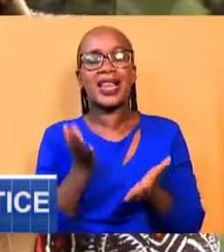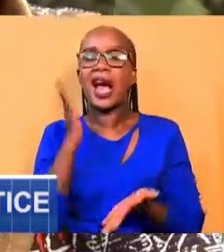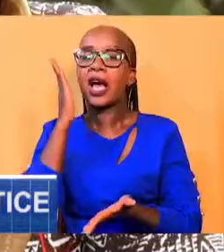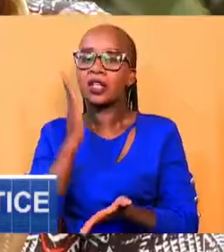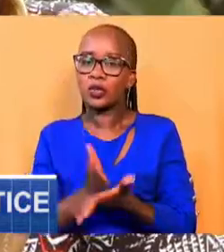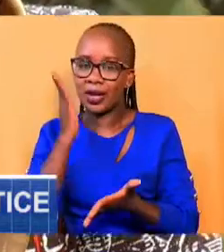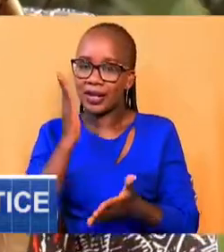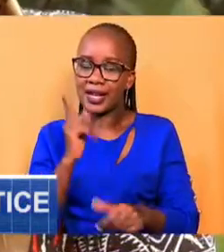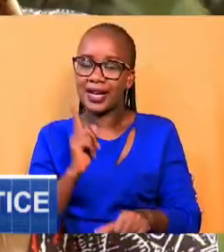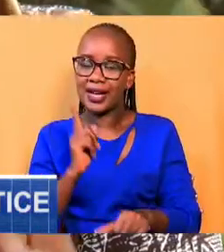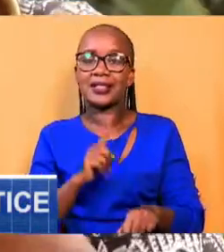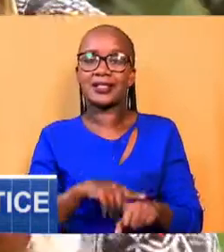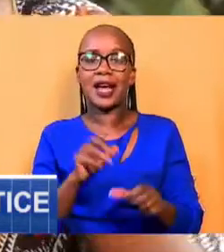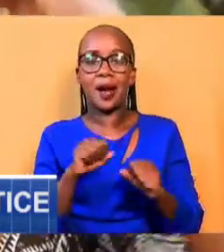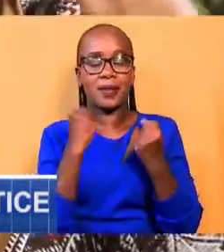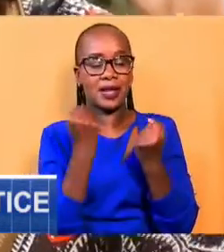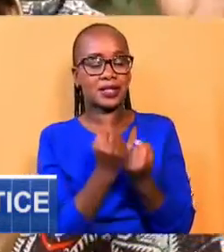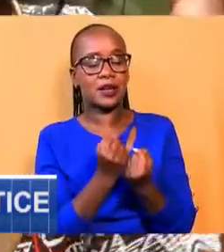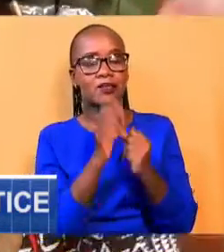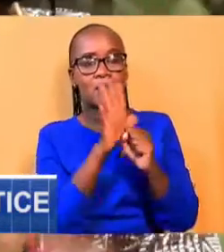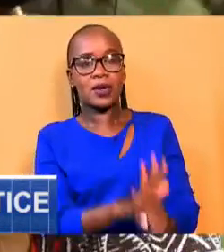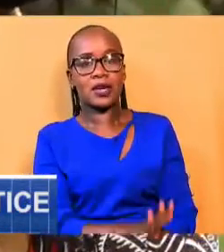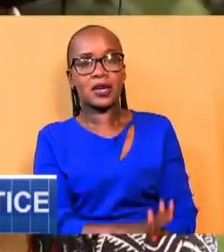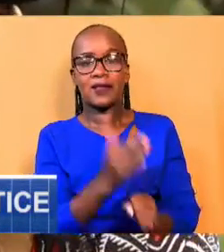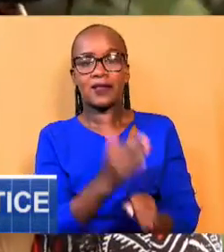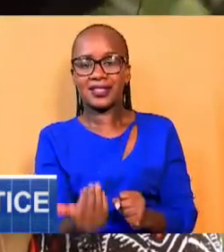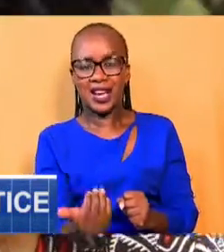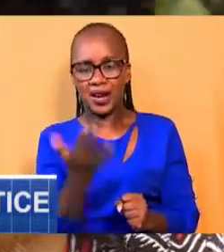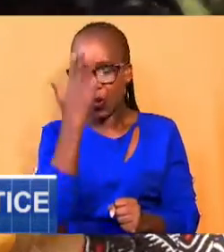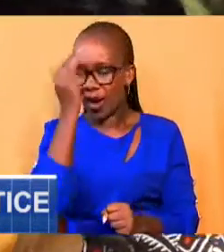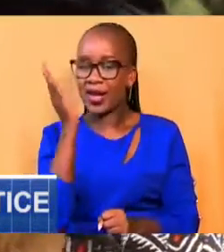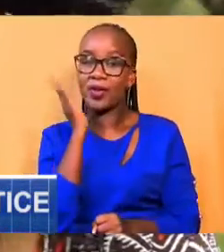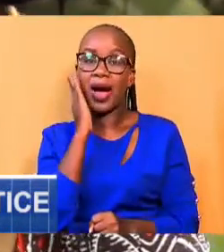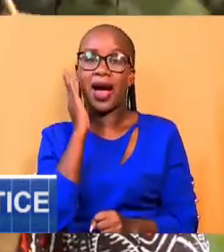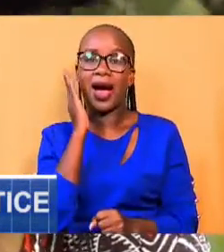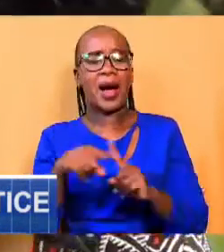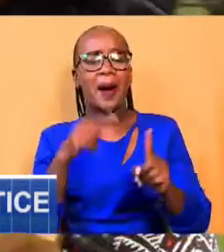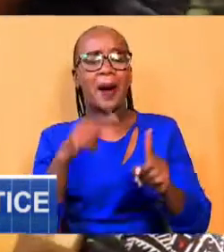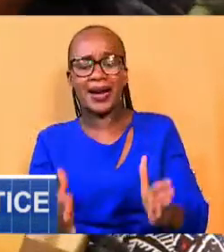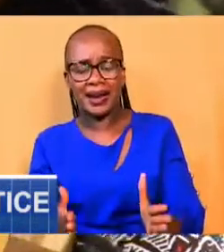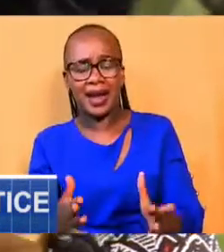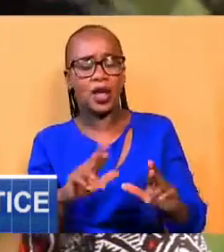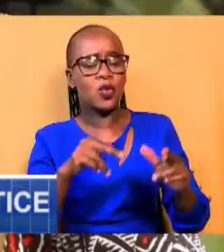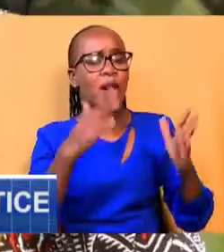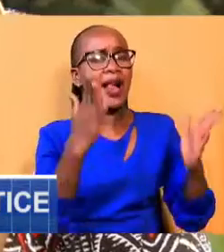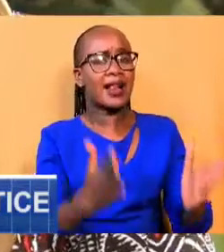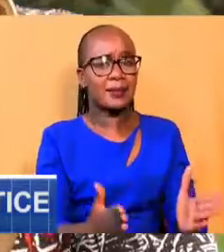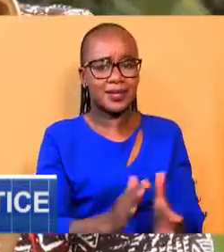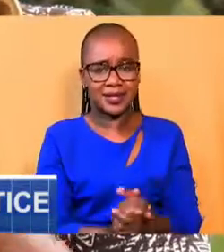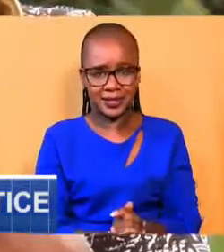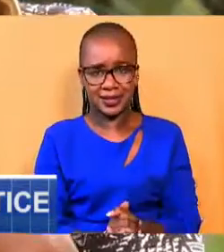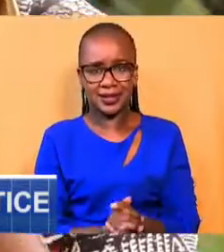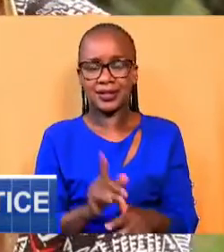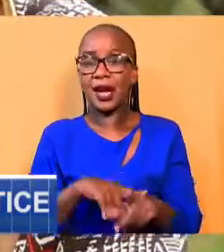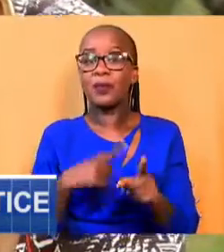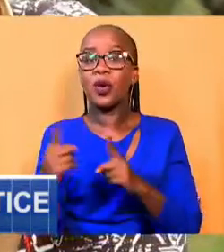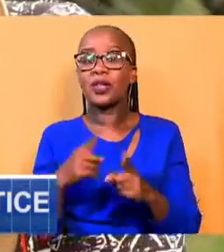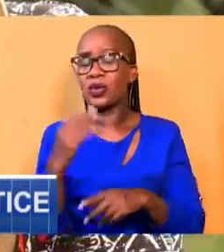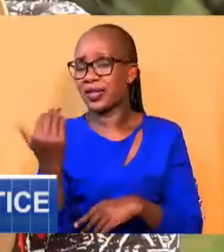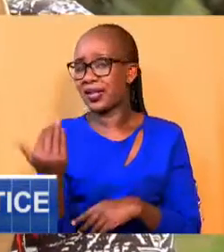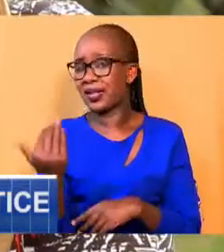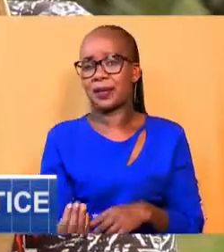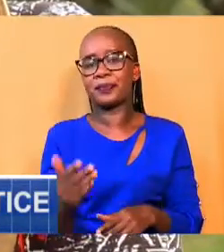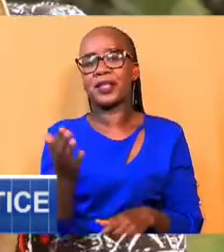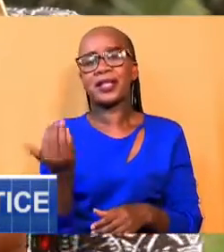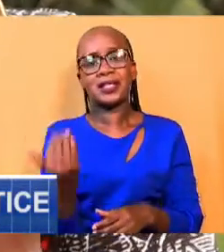assurance. But once you start bombarding the child with questions like, you're a murderer, you're a rapist, and then the way you're talking to